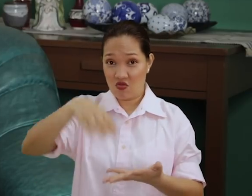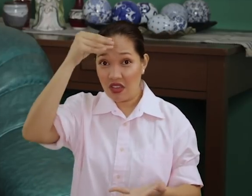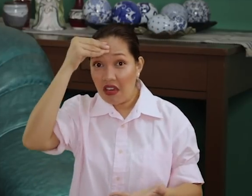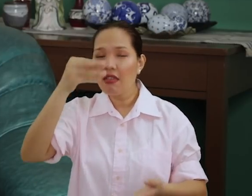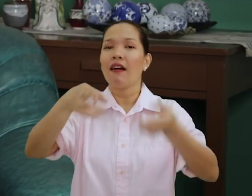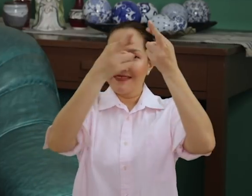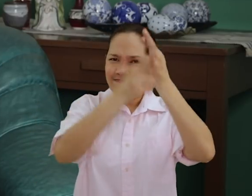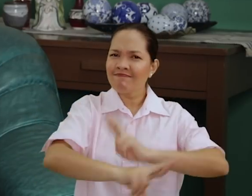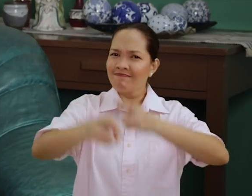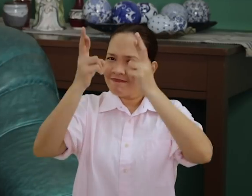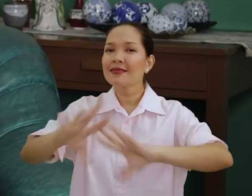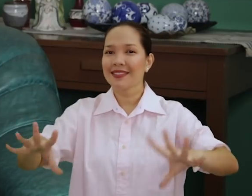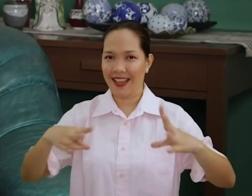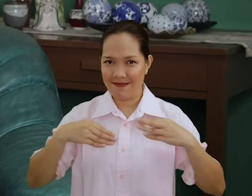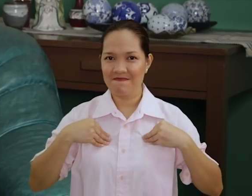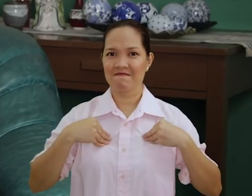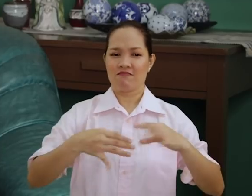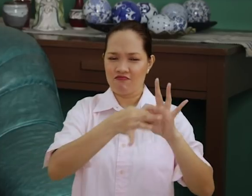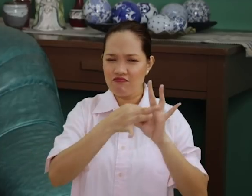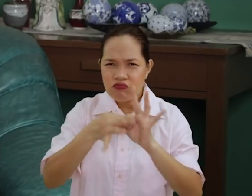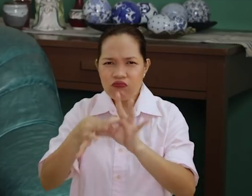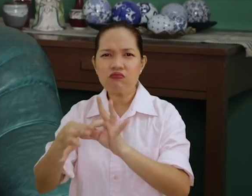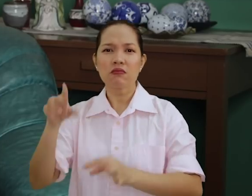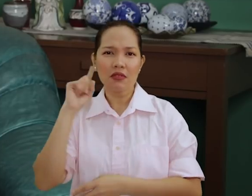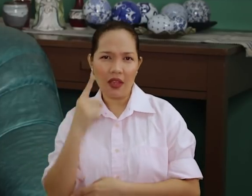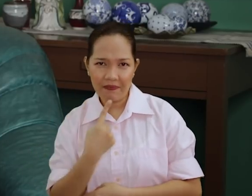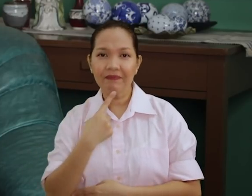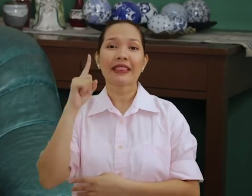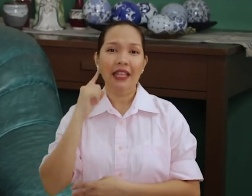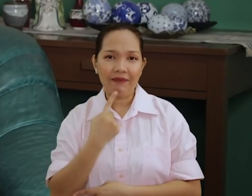the deaf people who are wonderfully